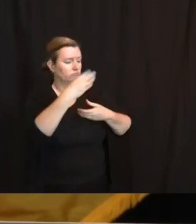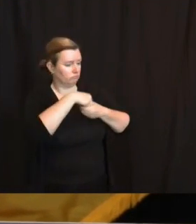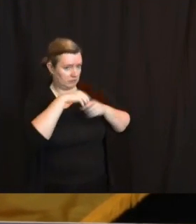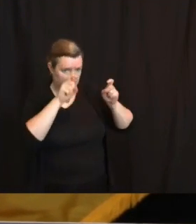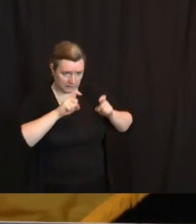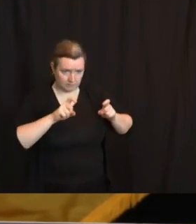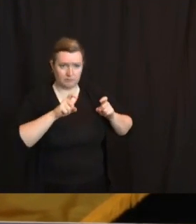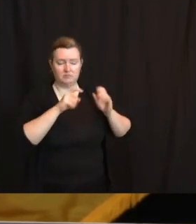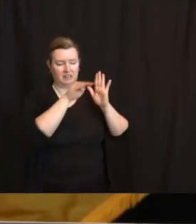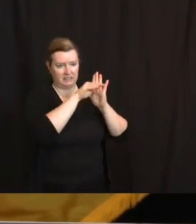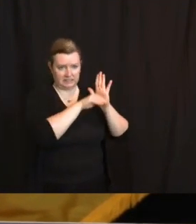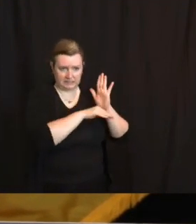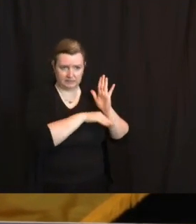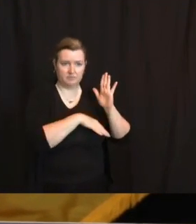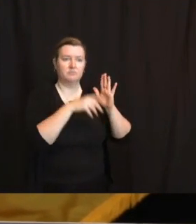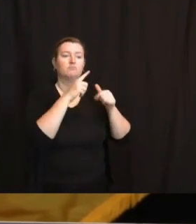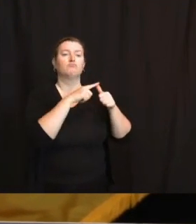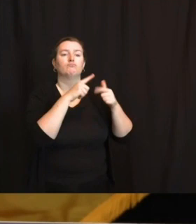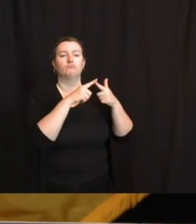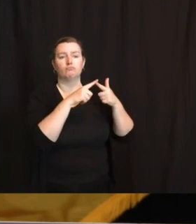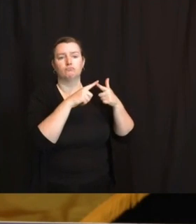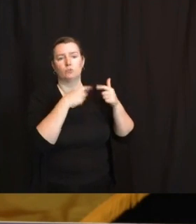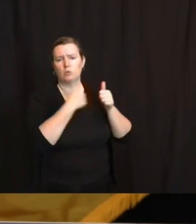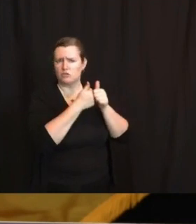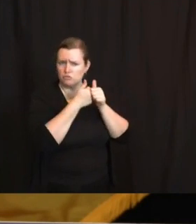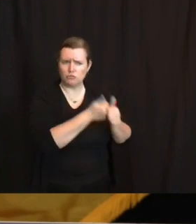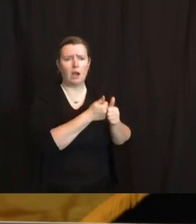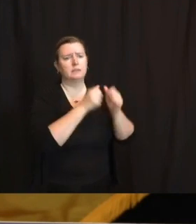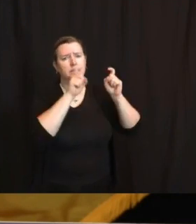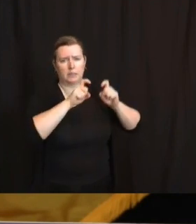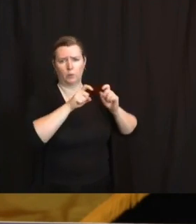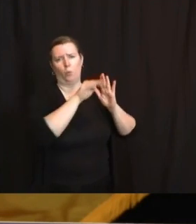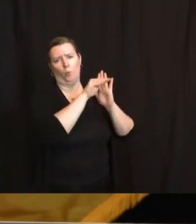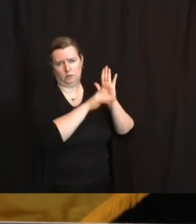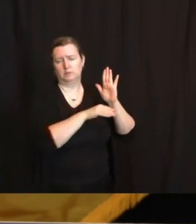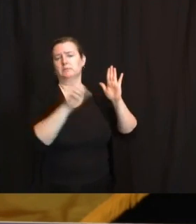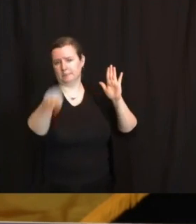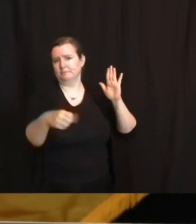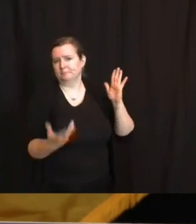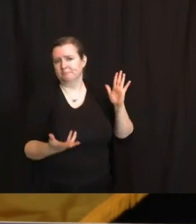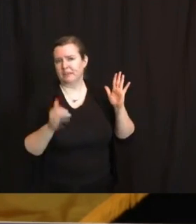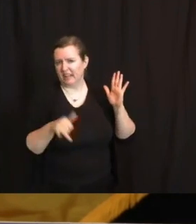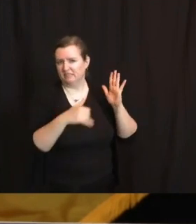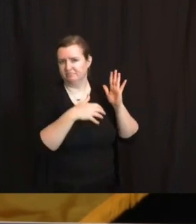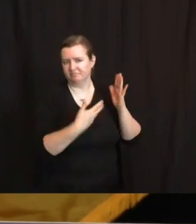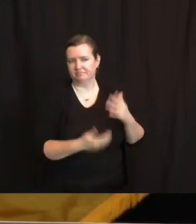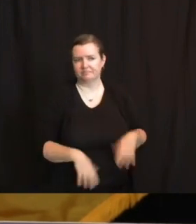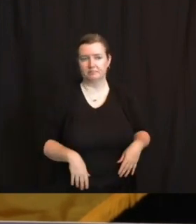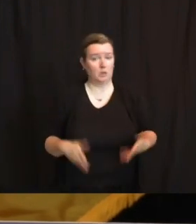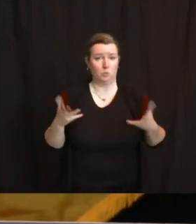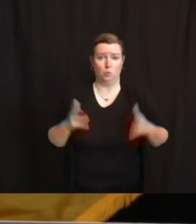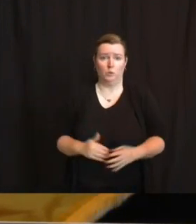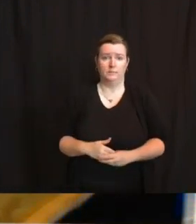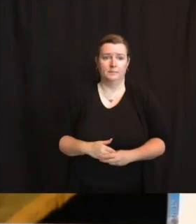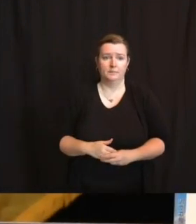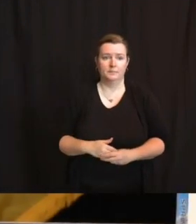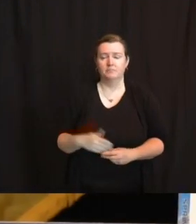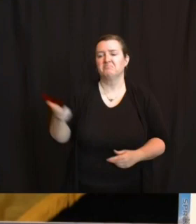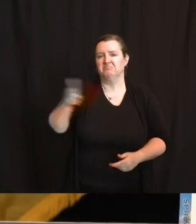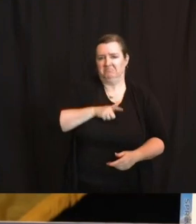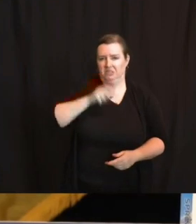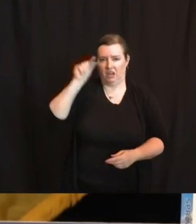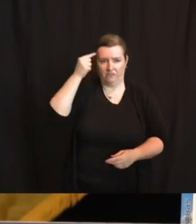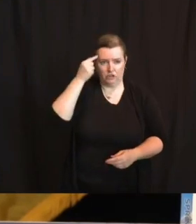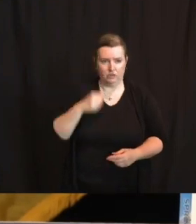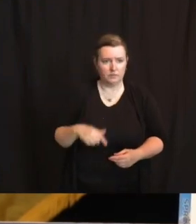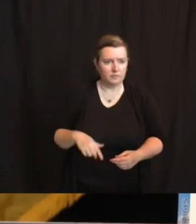be completing those protocols on schedule. Which is by? End of May.